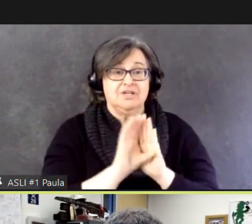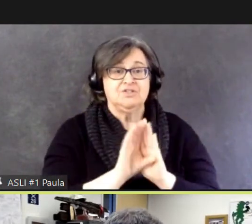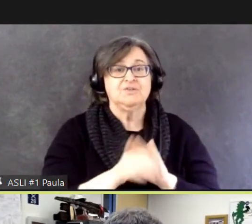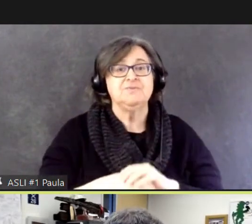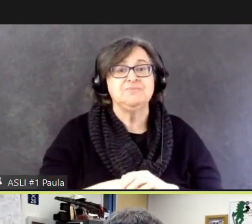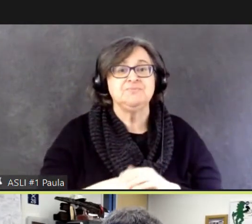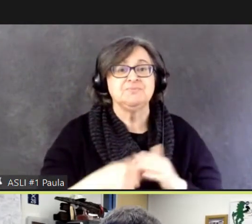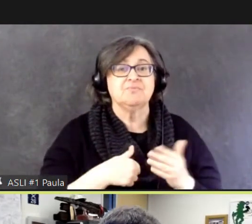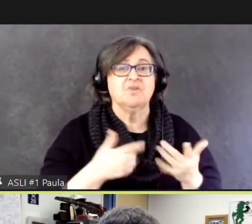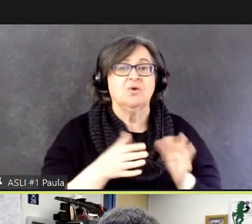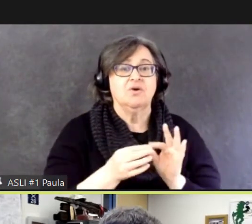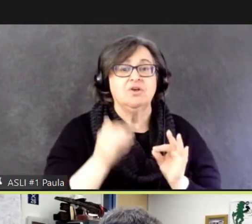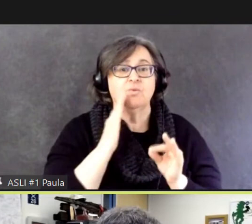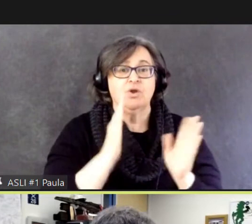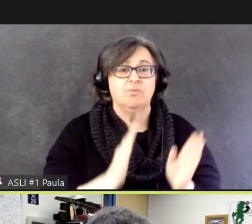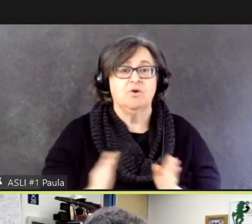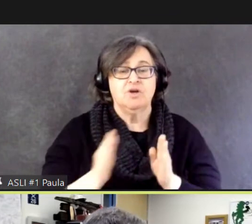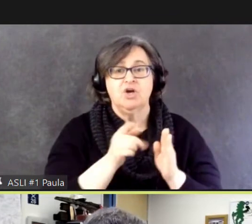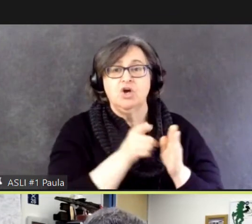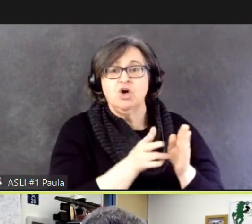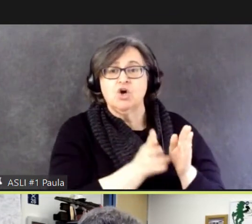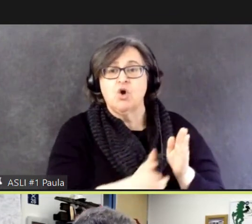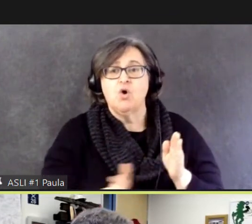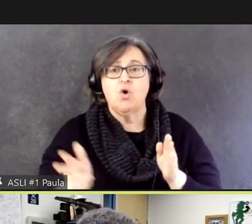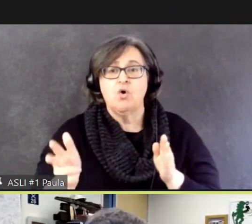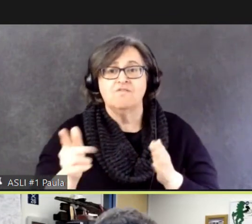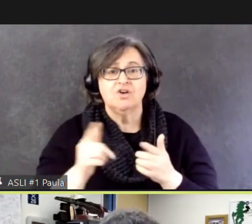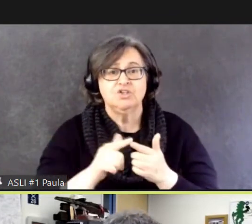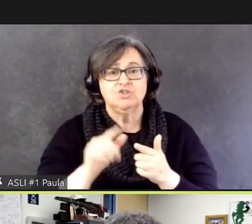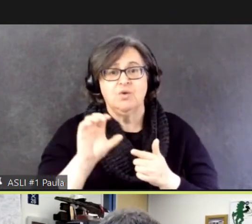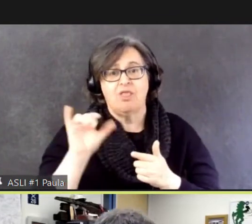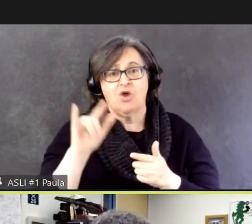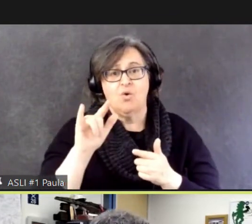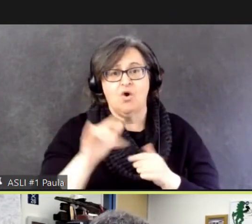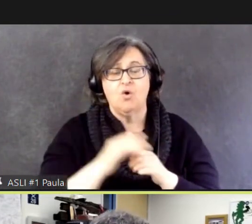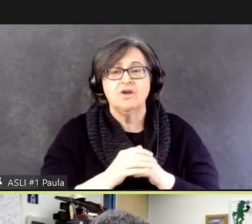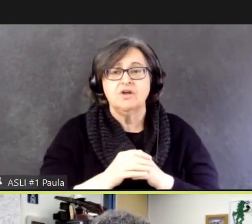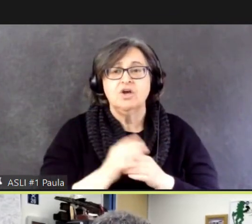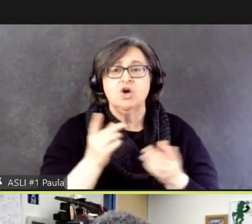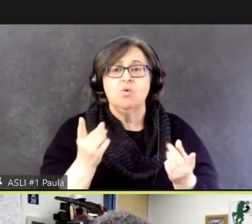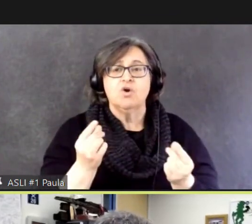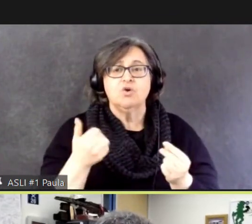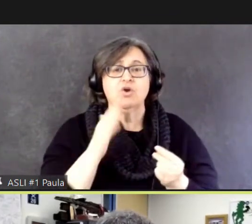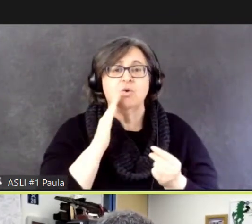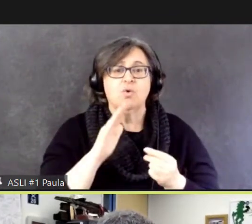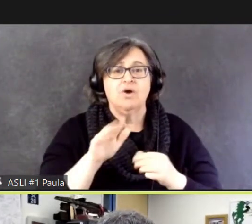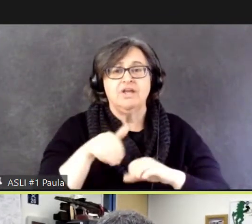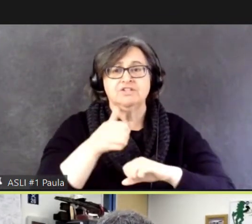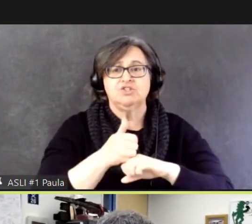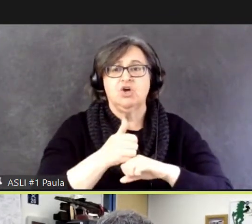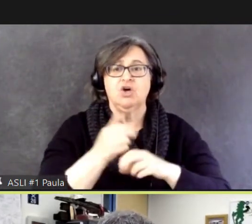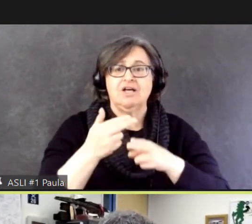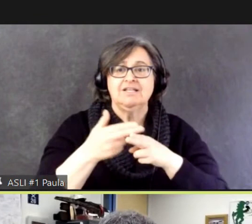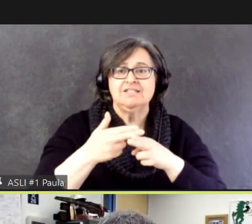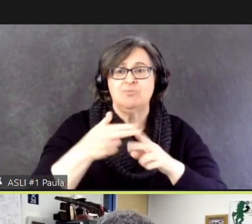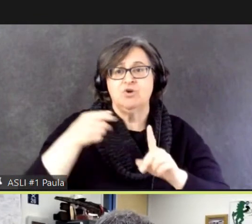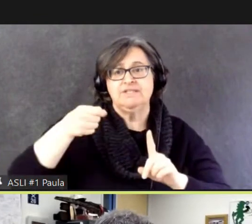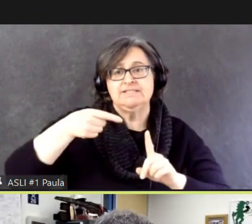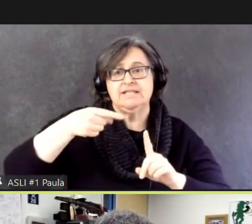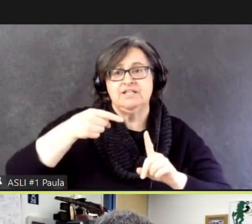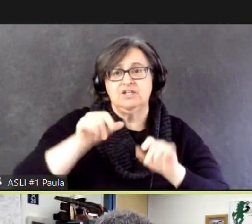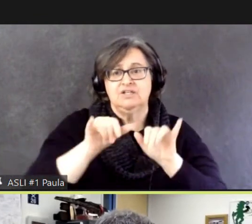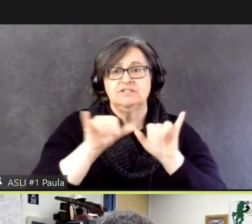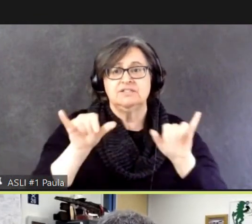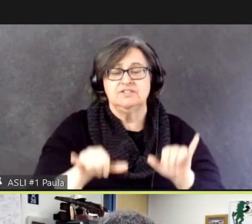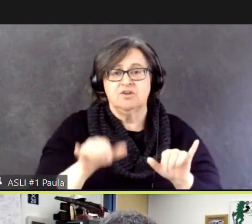So as I mentioned earlier, we'll be preparing to cut over O'Hare Terminal. As part of that, what we're doing is we're installing a temporary signal system that will operate under